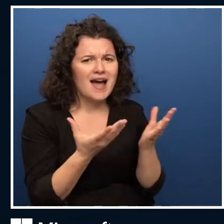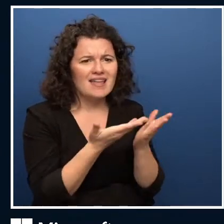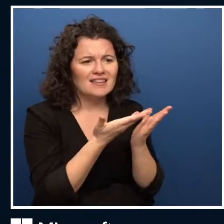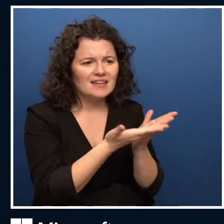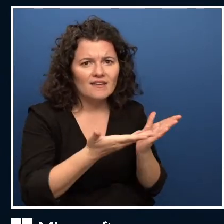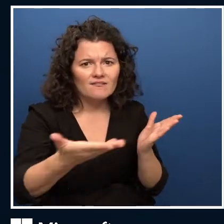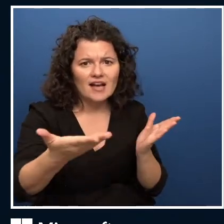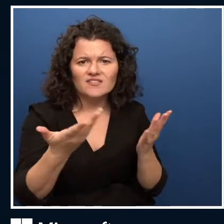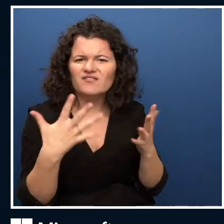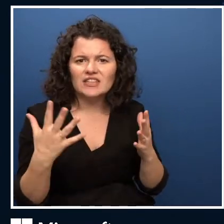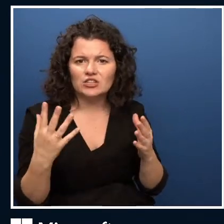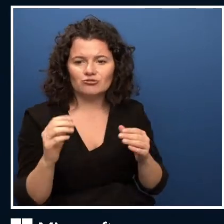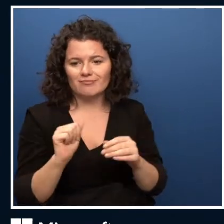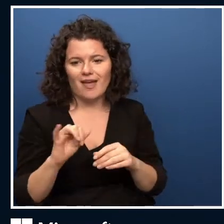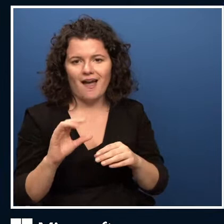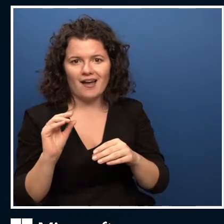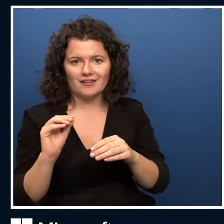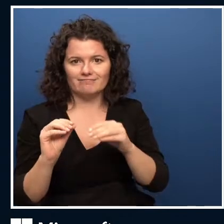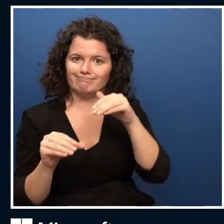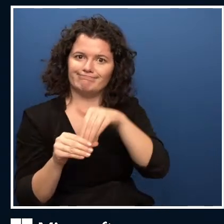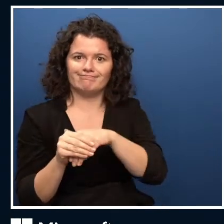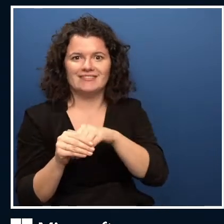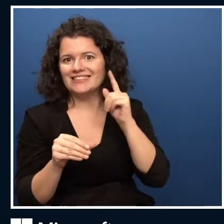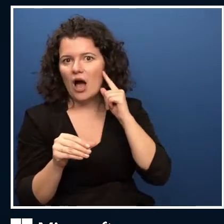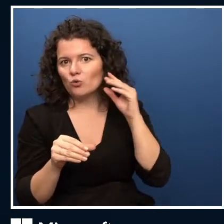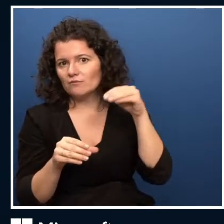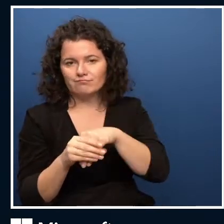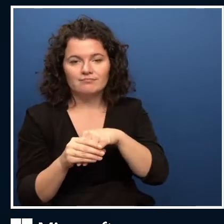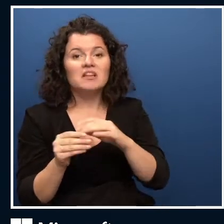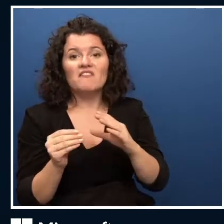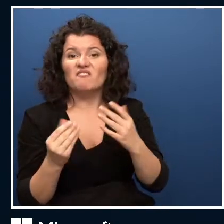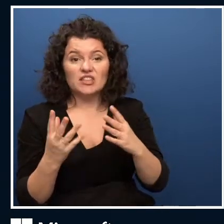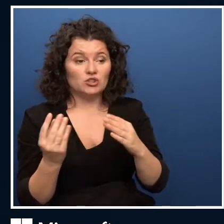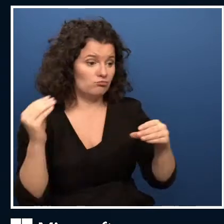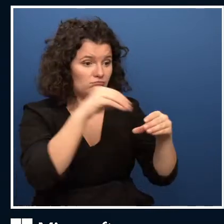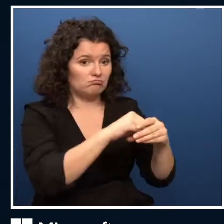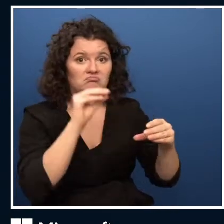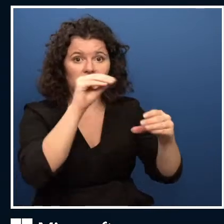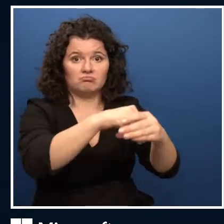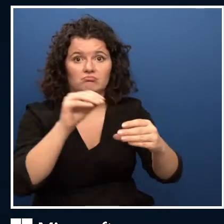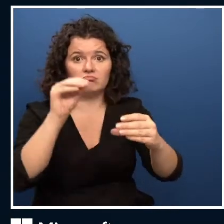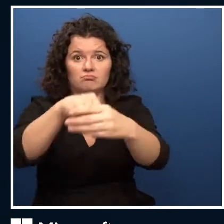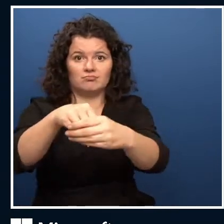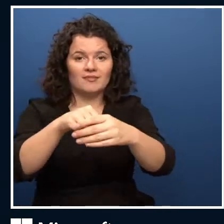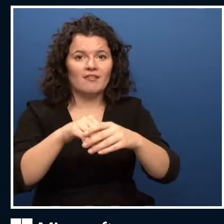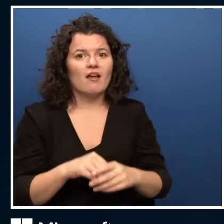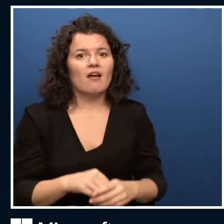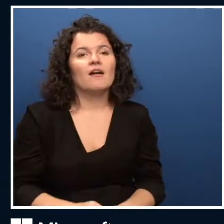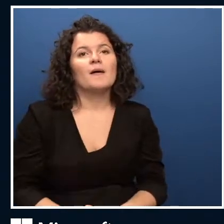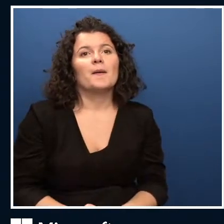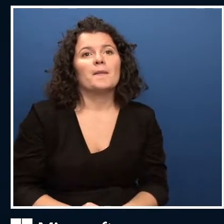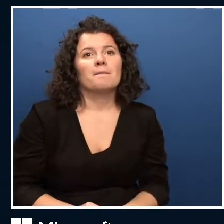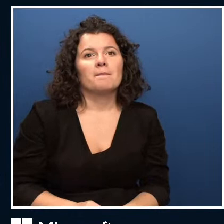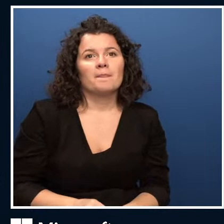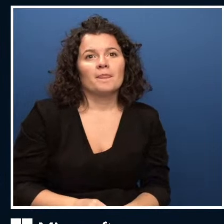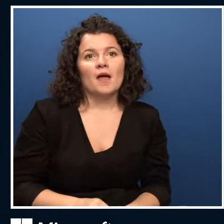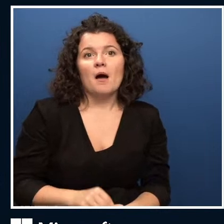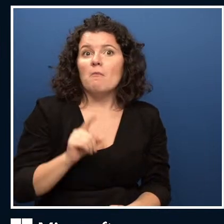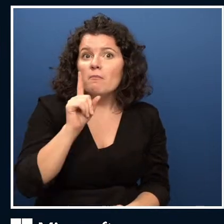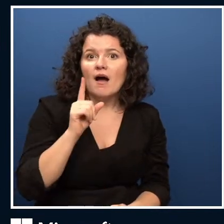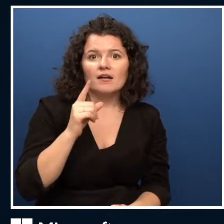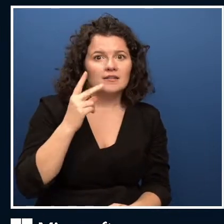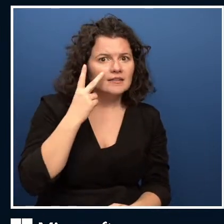yes, let's try and look at a rather an under the hood aspect of sound